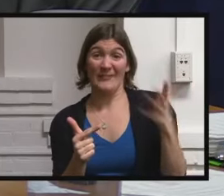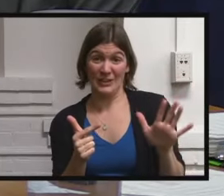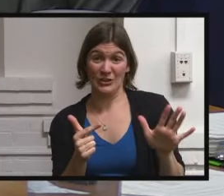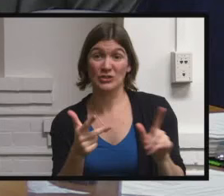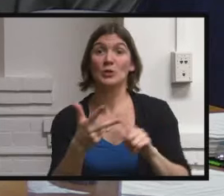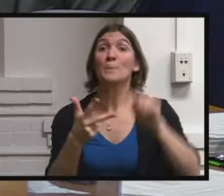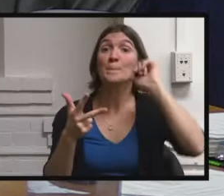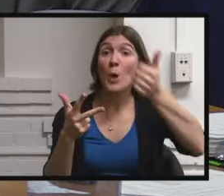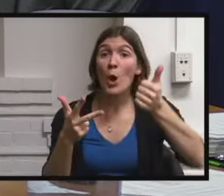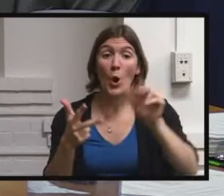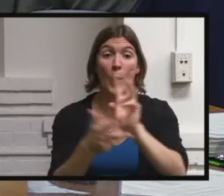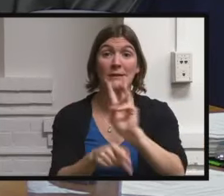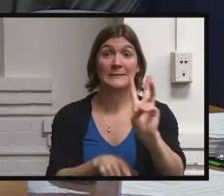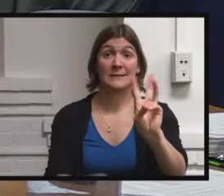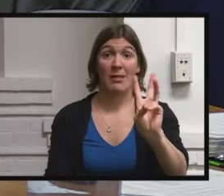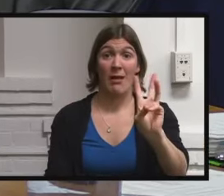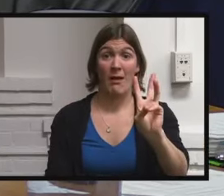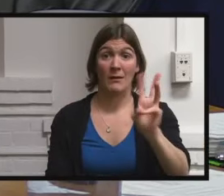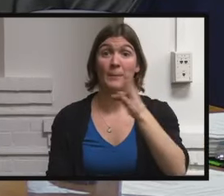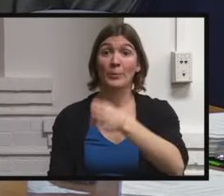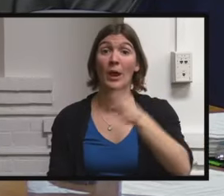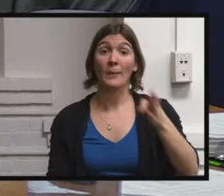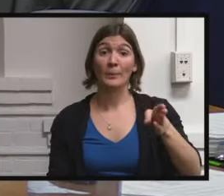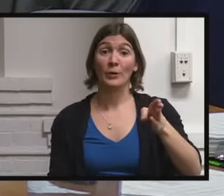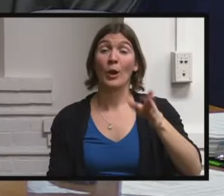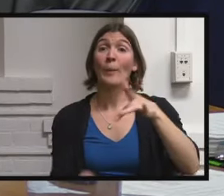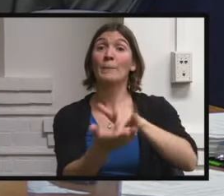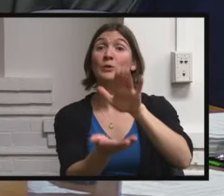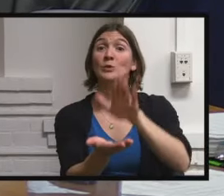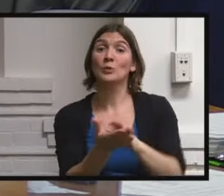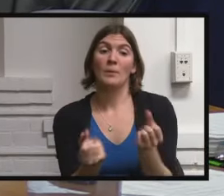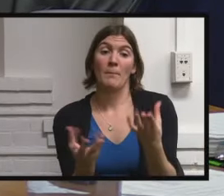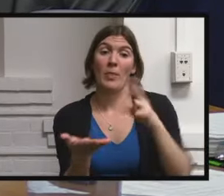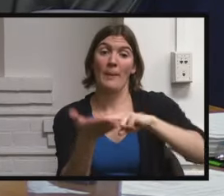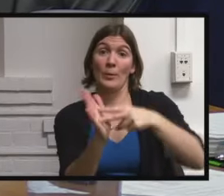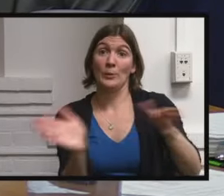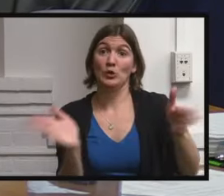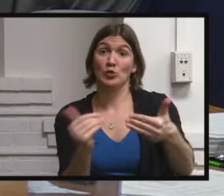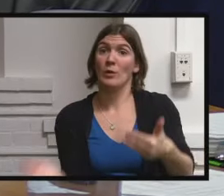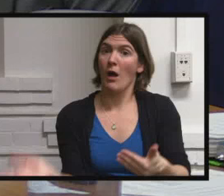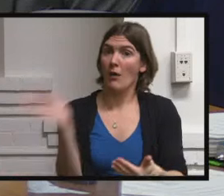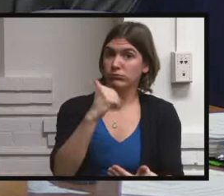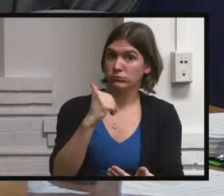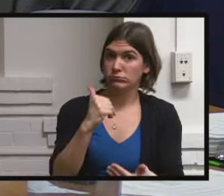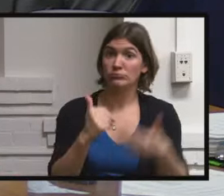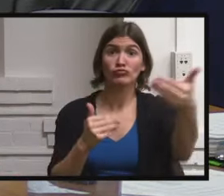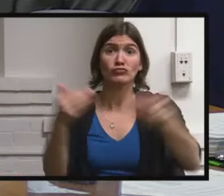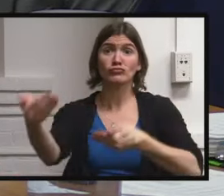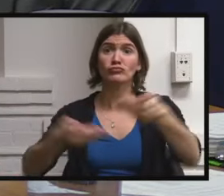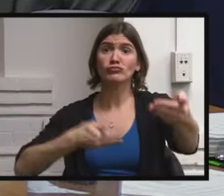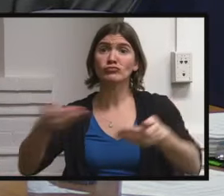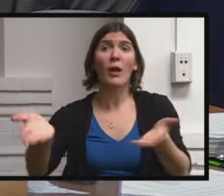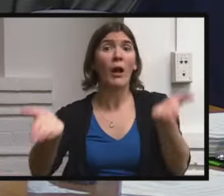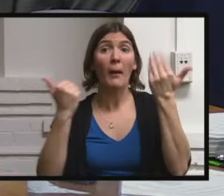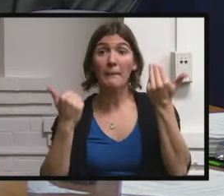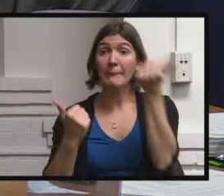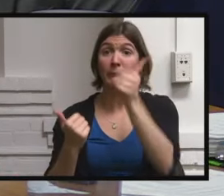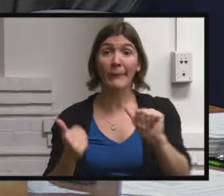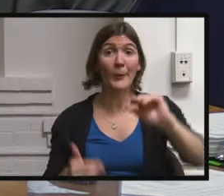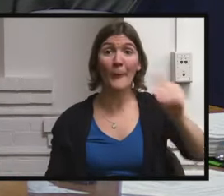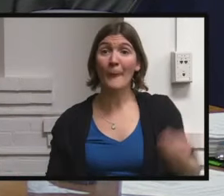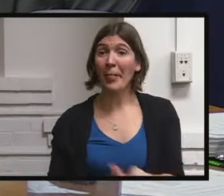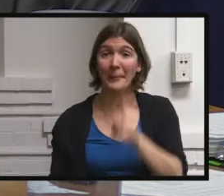tomorrow at 6 o'clock in the Brattleboro Area Middle School multi-purpose room. We want to invite everybody to